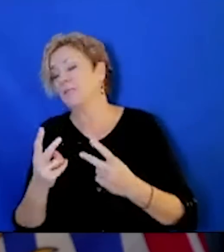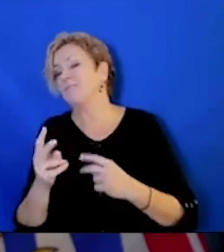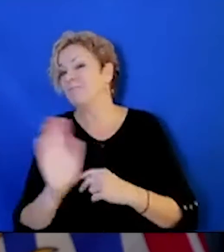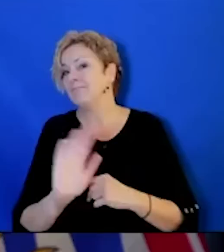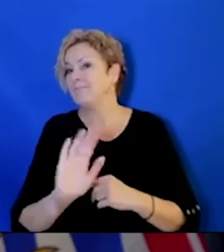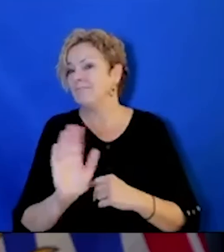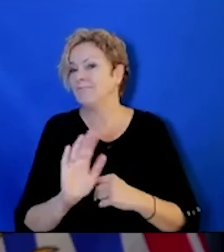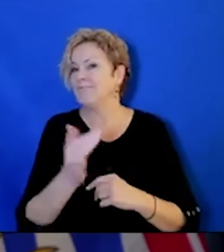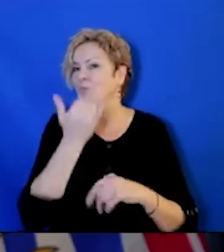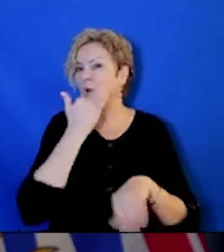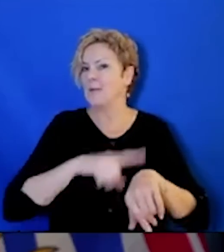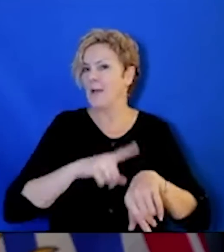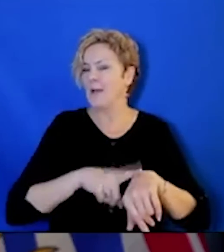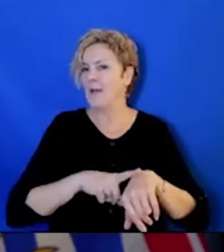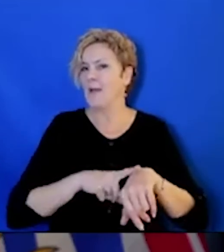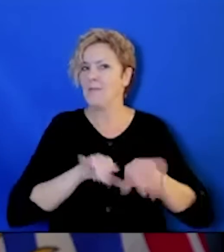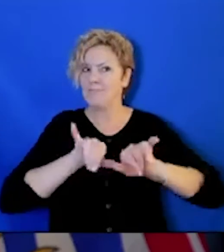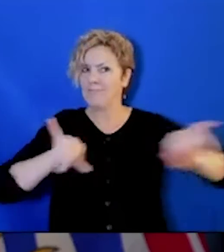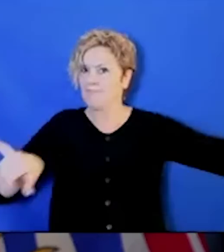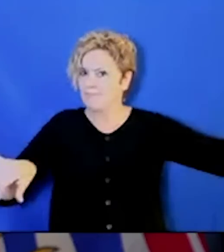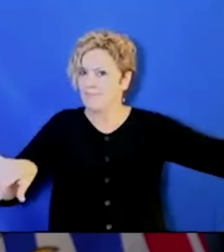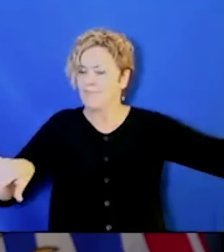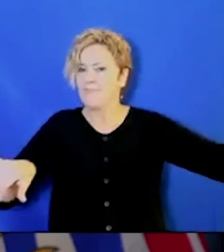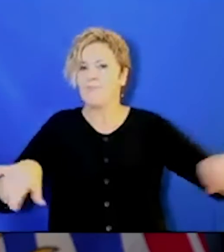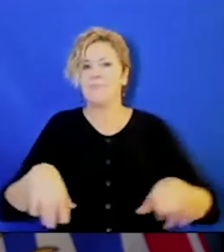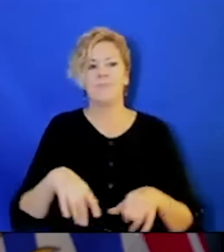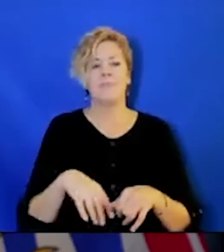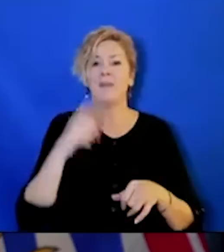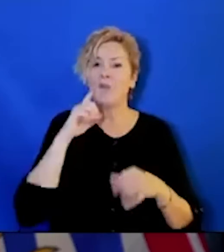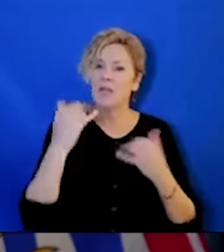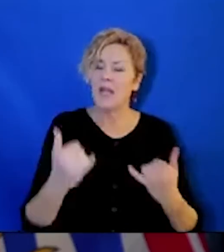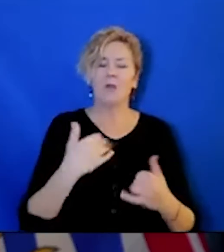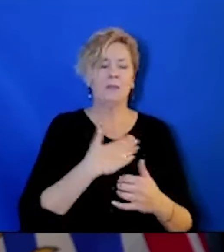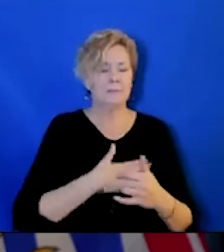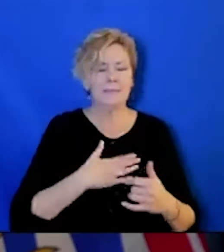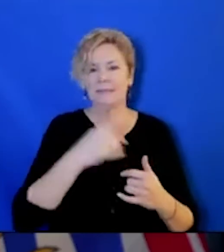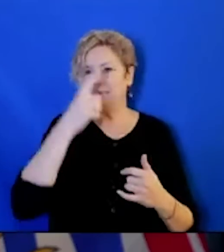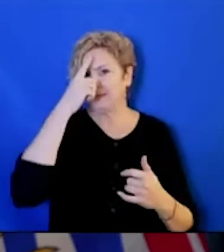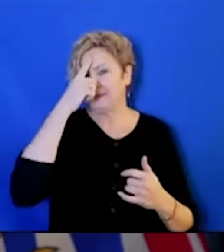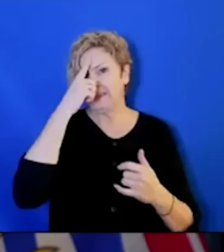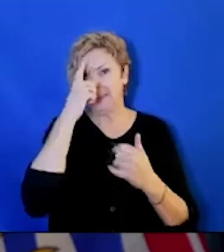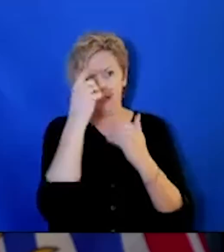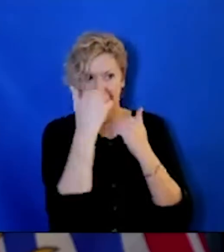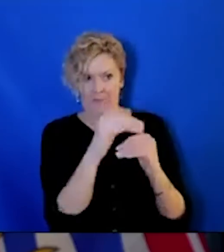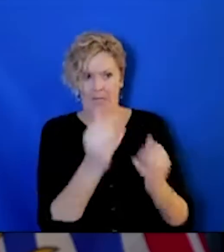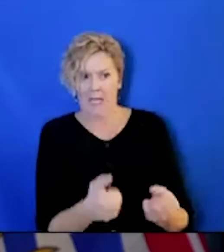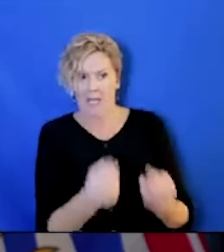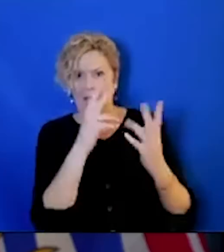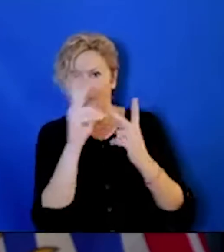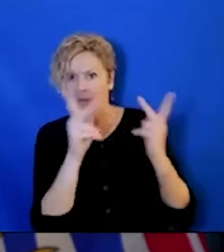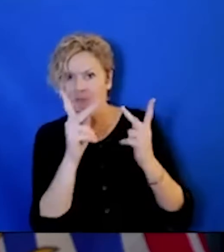see fewer people right now. These small steps are important for helping us break these chains of